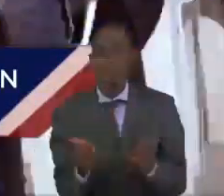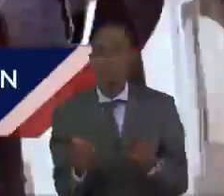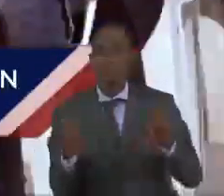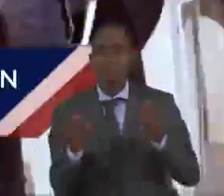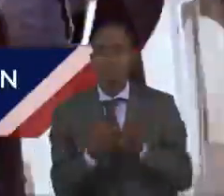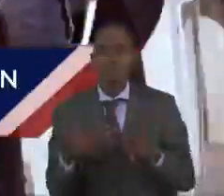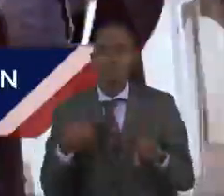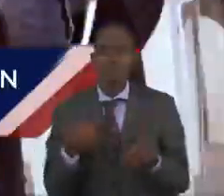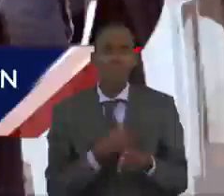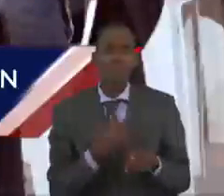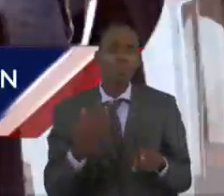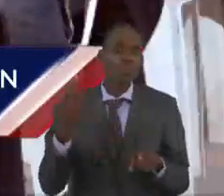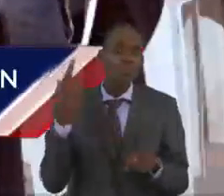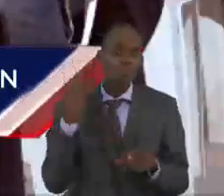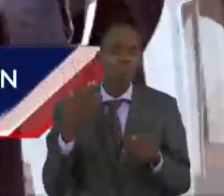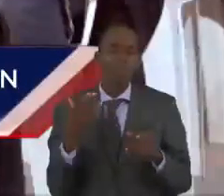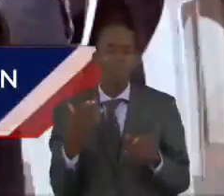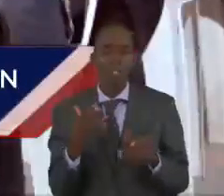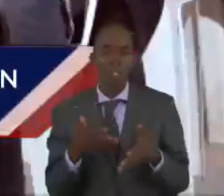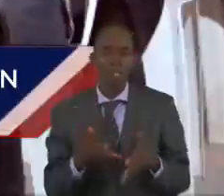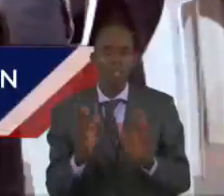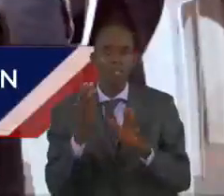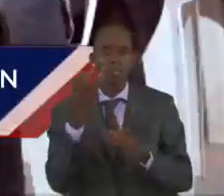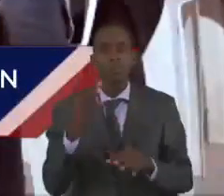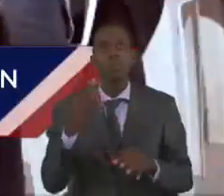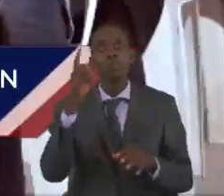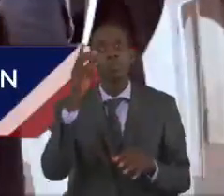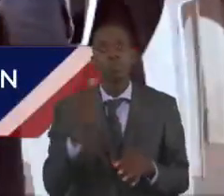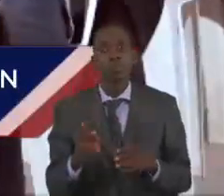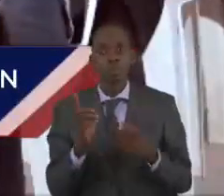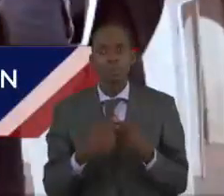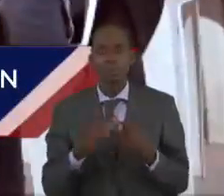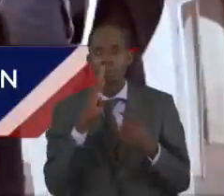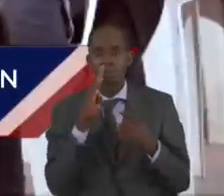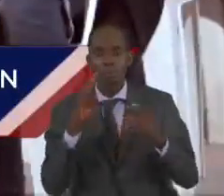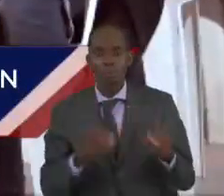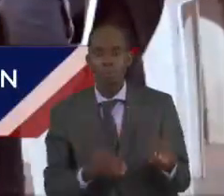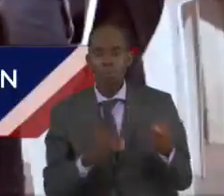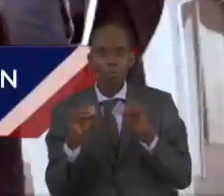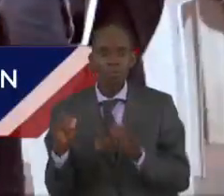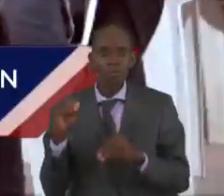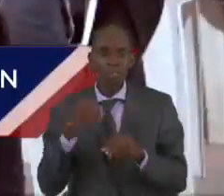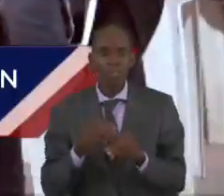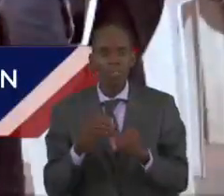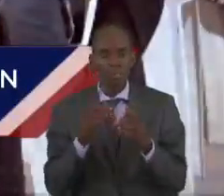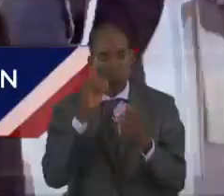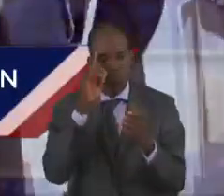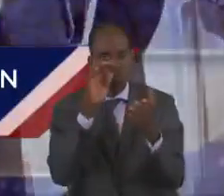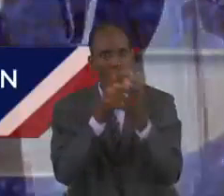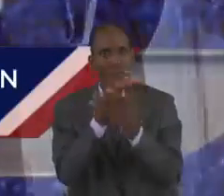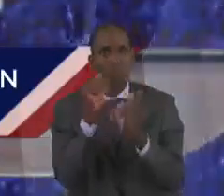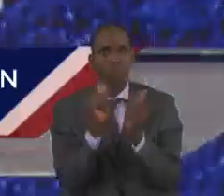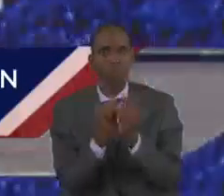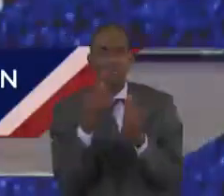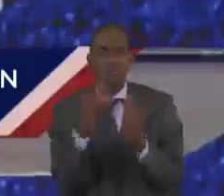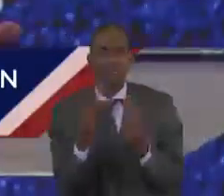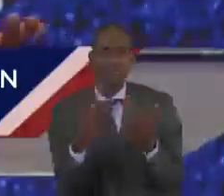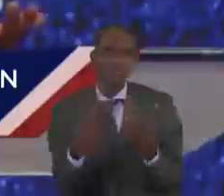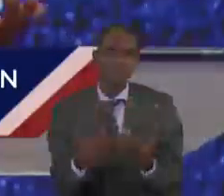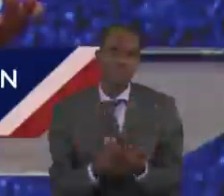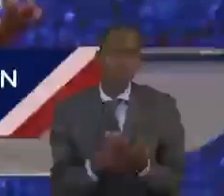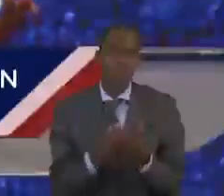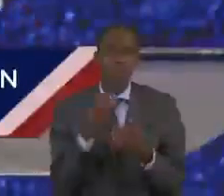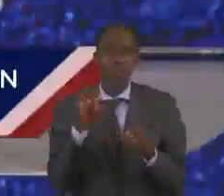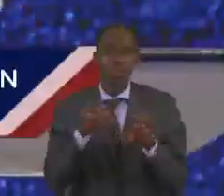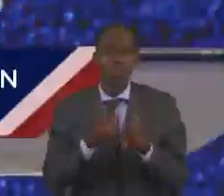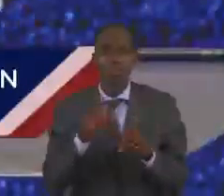as we were allowed of God to be put in trust with the gospel, even